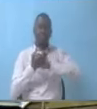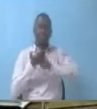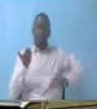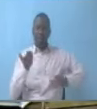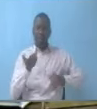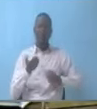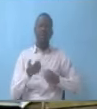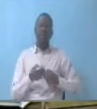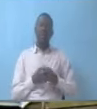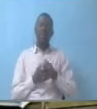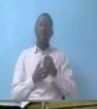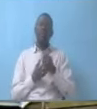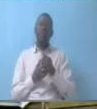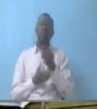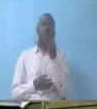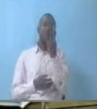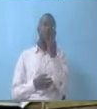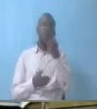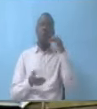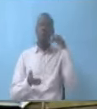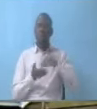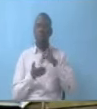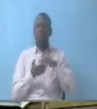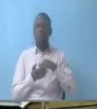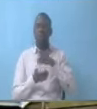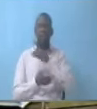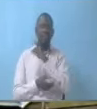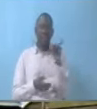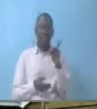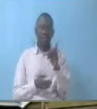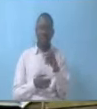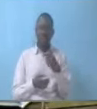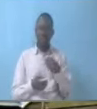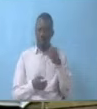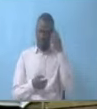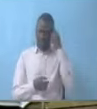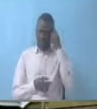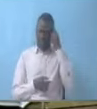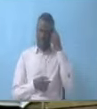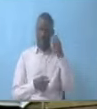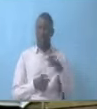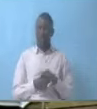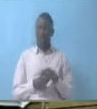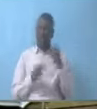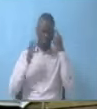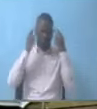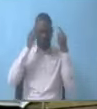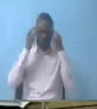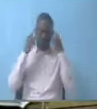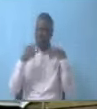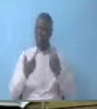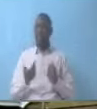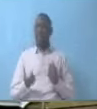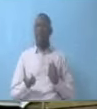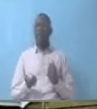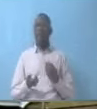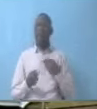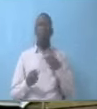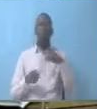millions dollars ci lo xamné né dama ko ñaka fay nama du lu jaxlé nak. When we sought to challenge that after 6 months,